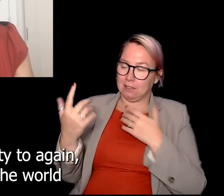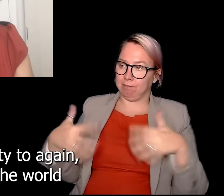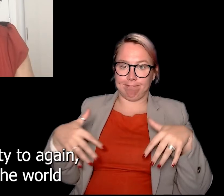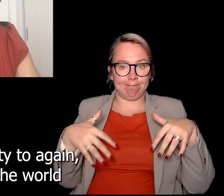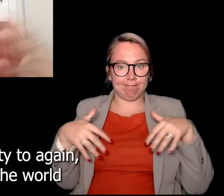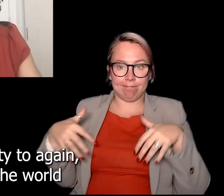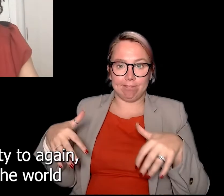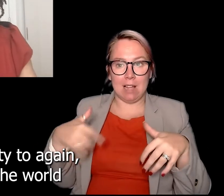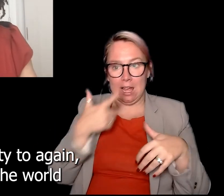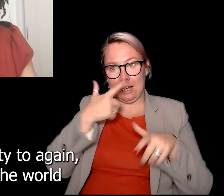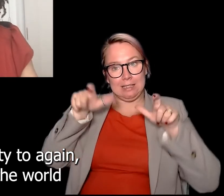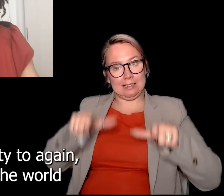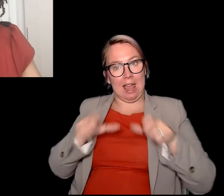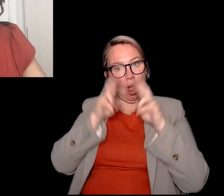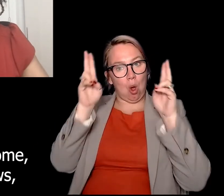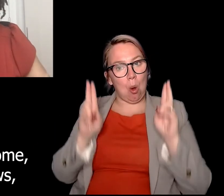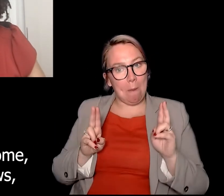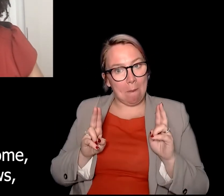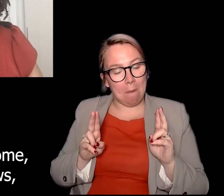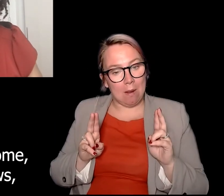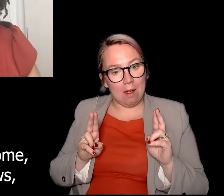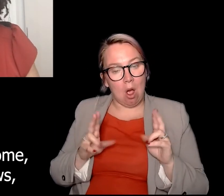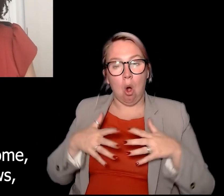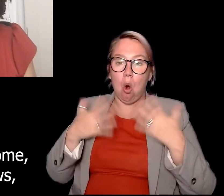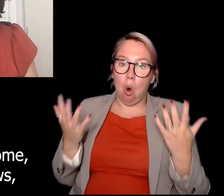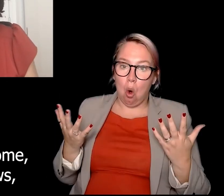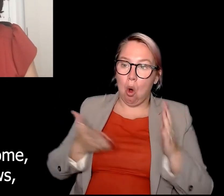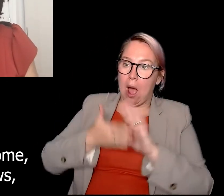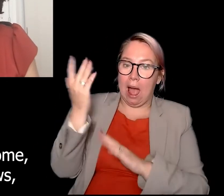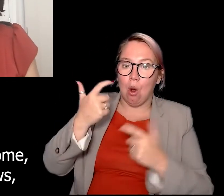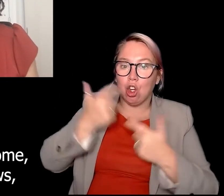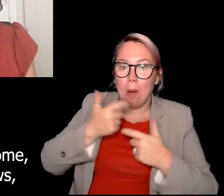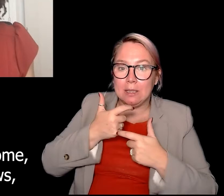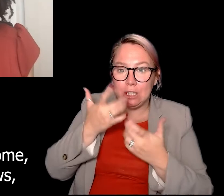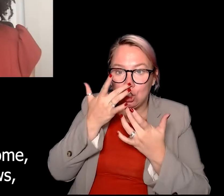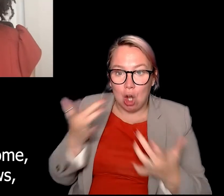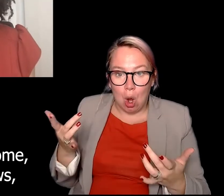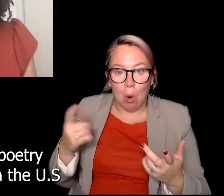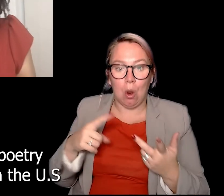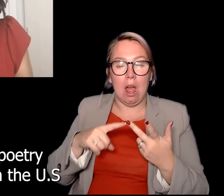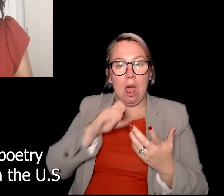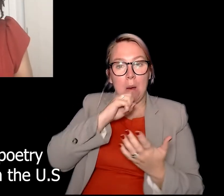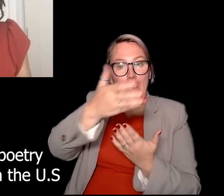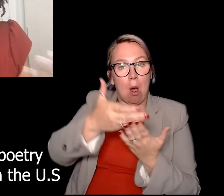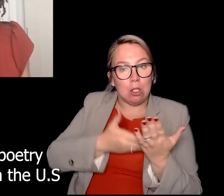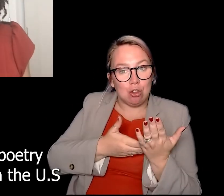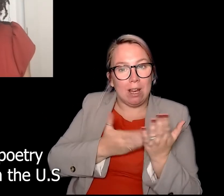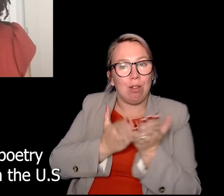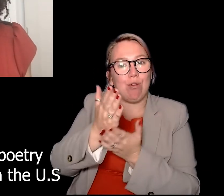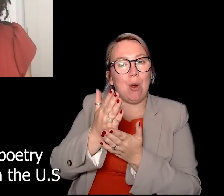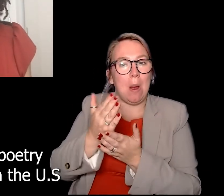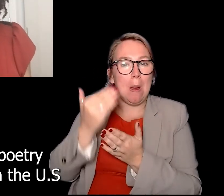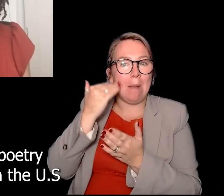as an opportunity to again connect with people around the world from the safety of my home. I went to comedy shows. I shared some of